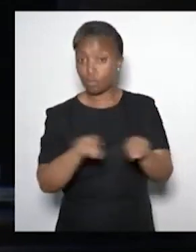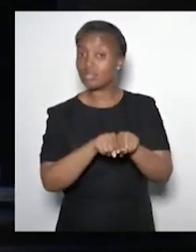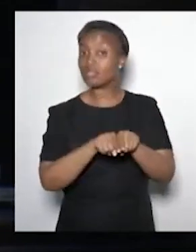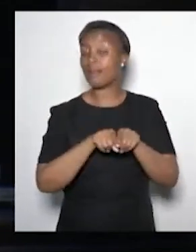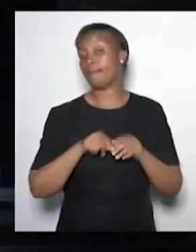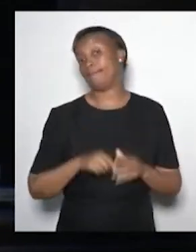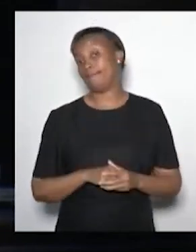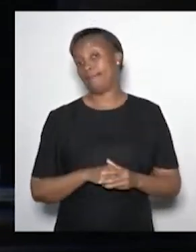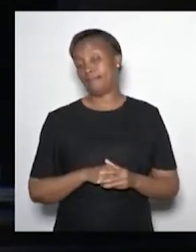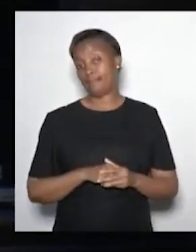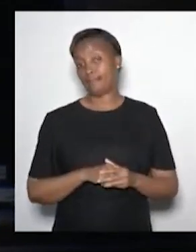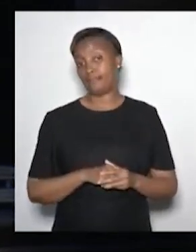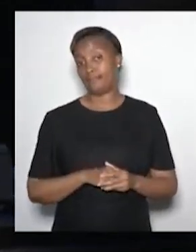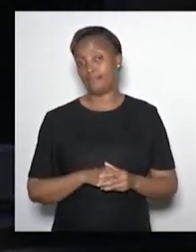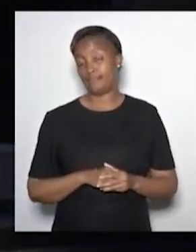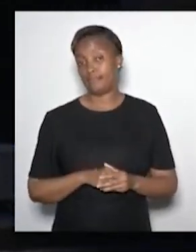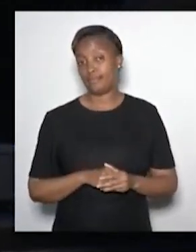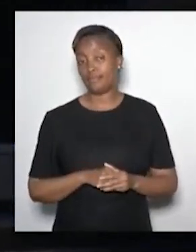100.